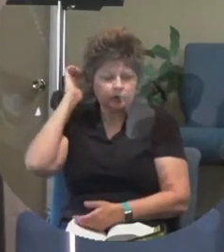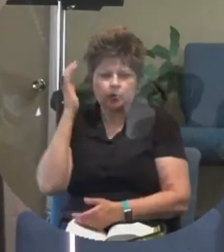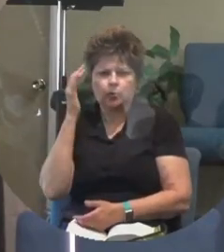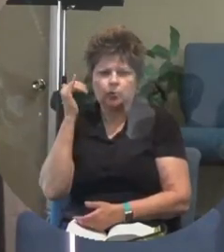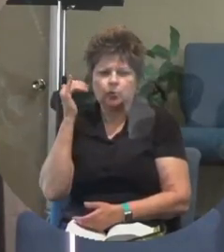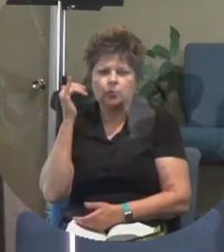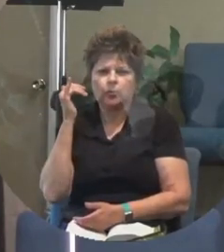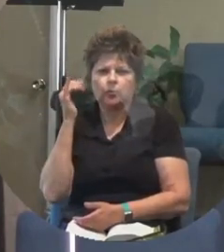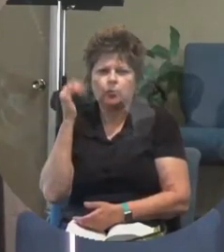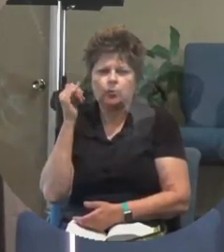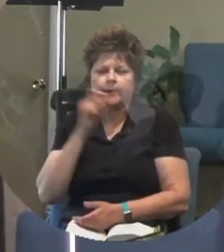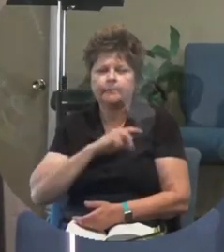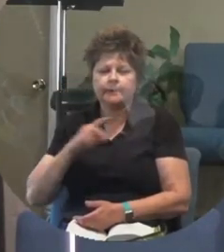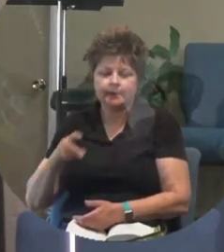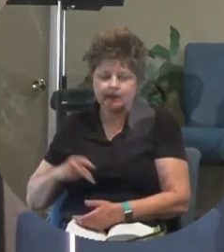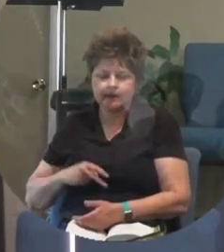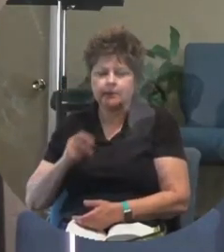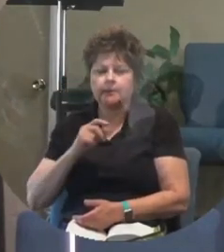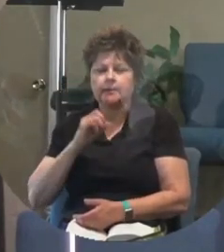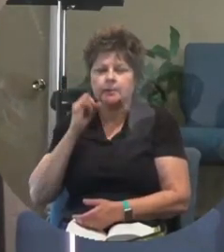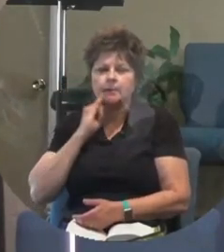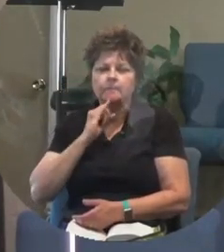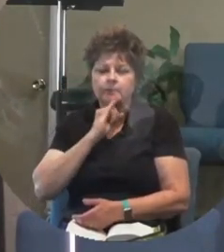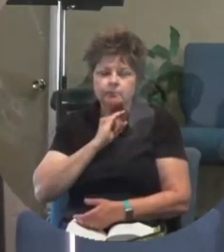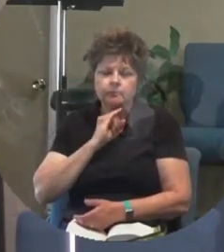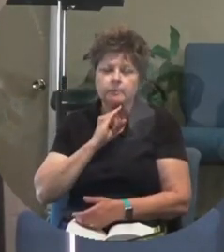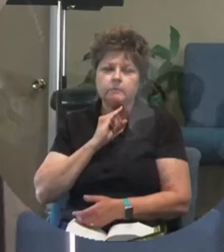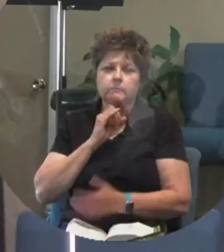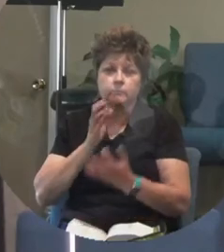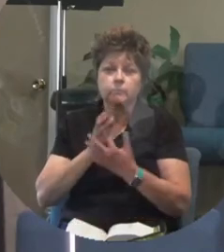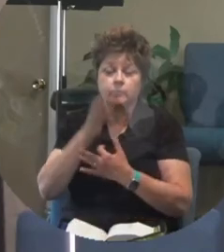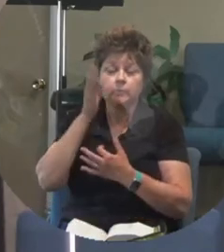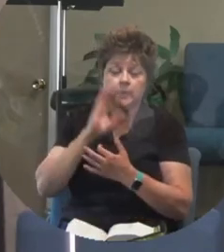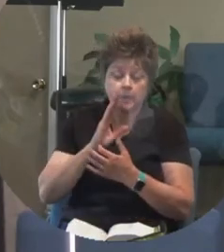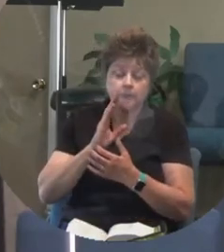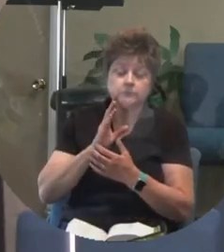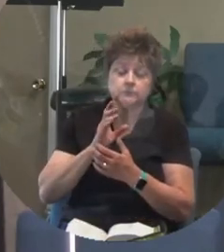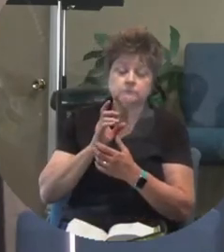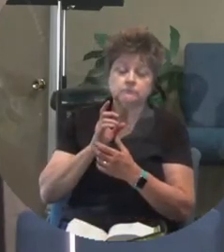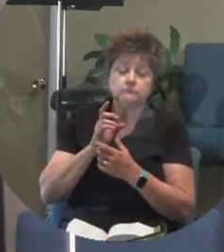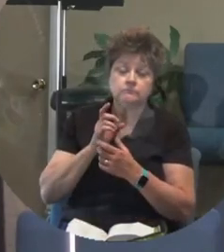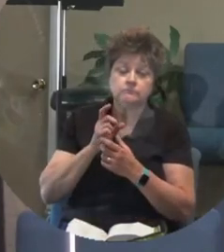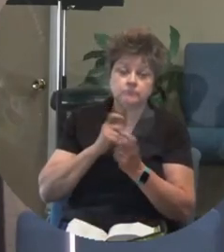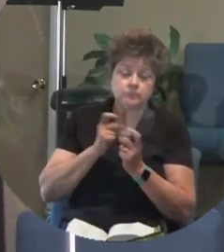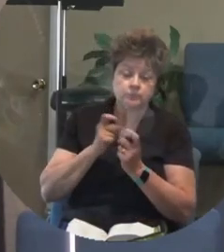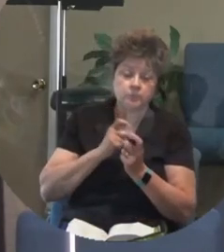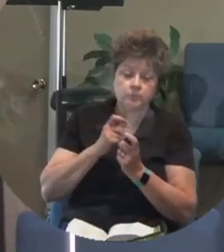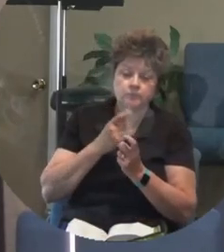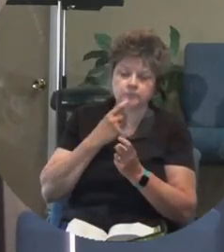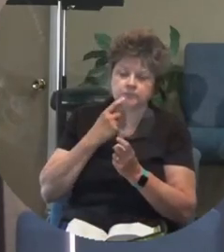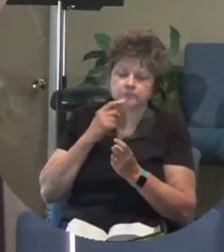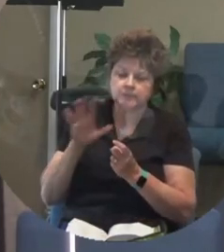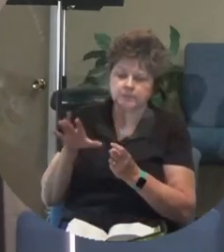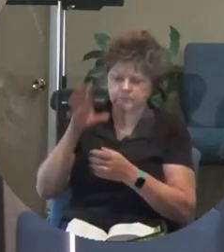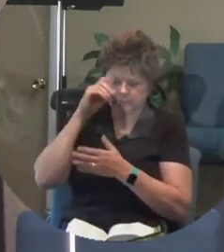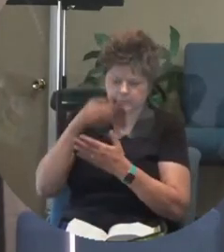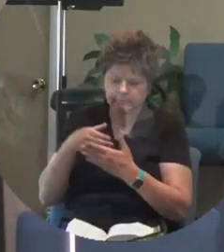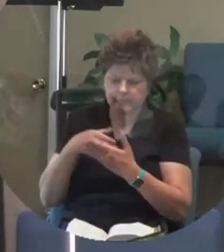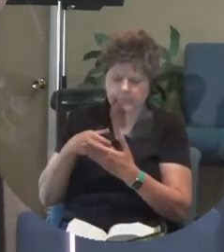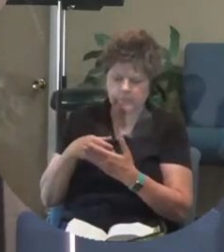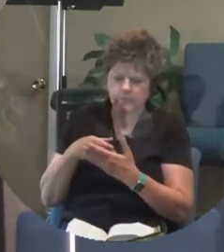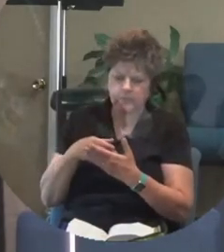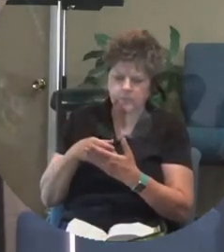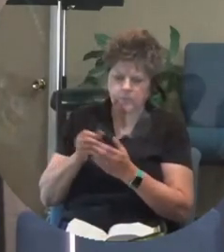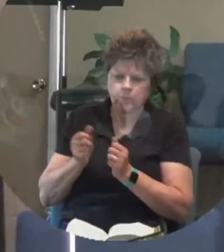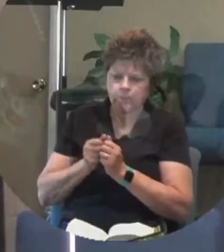Israel, through God's direction, tell his son, do all these things. Oh, and by the way, with what you've got,